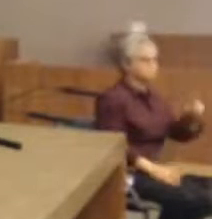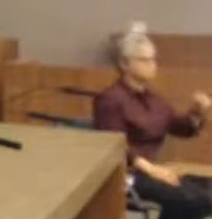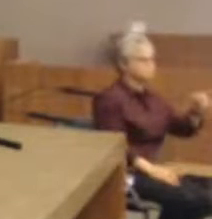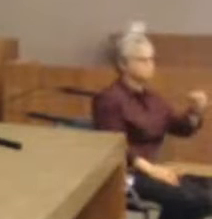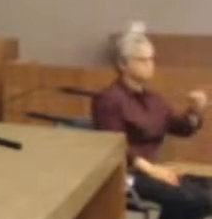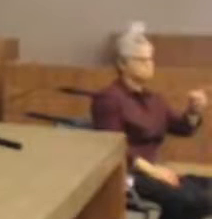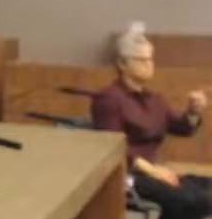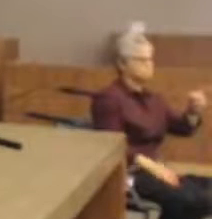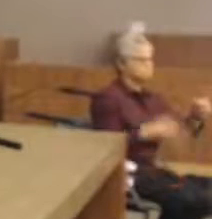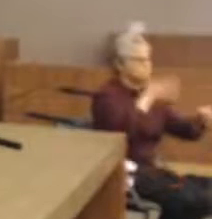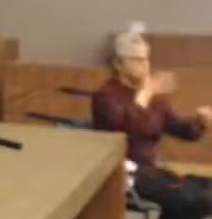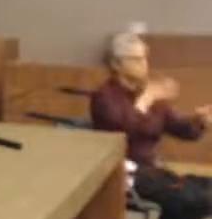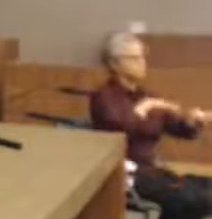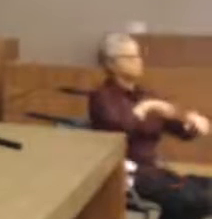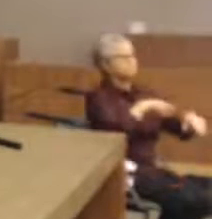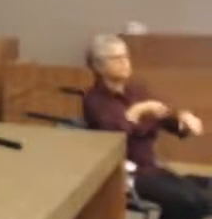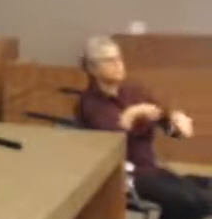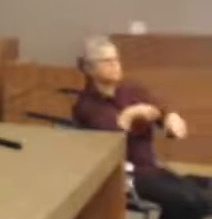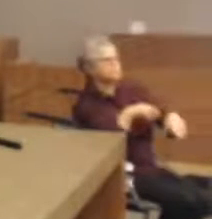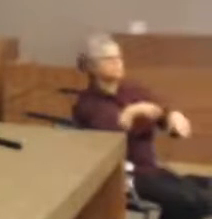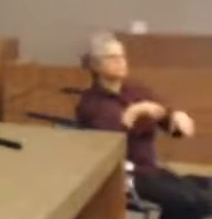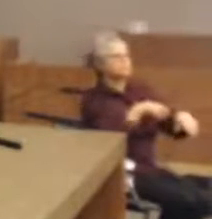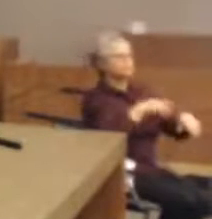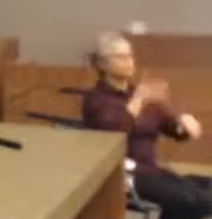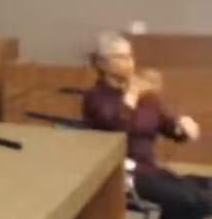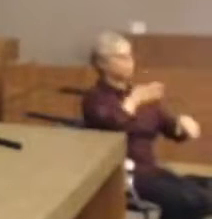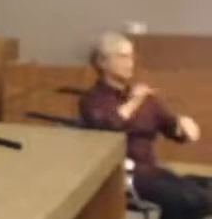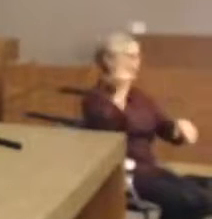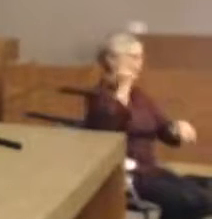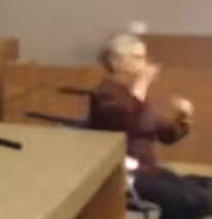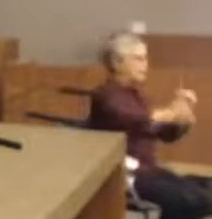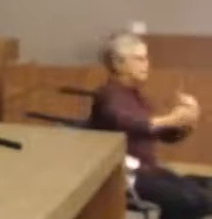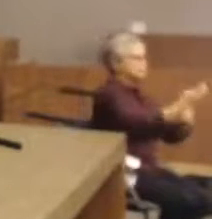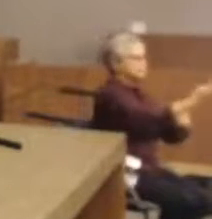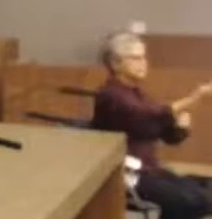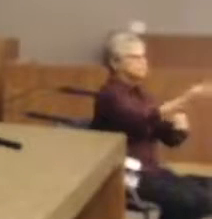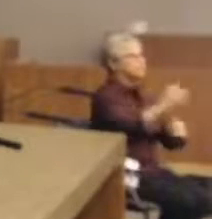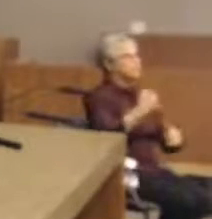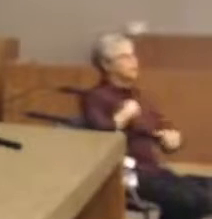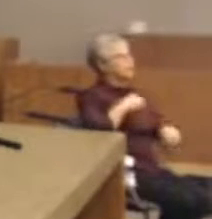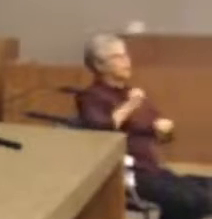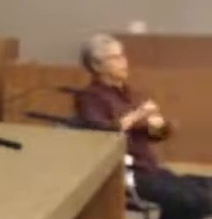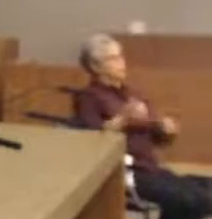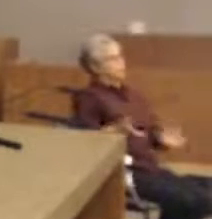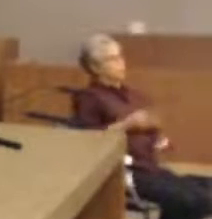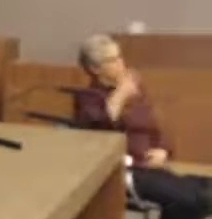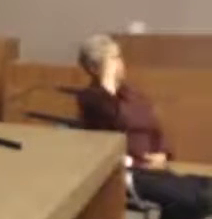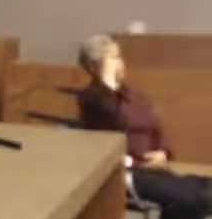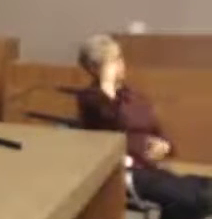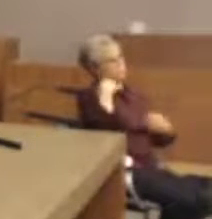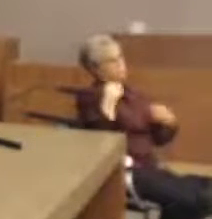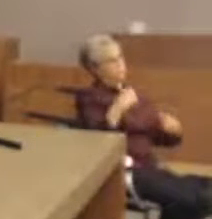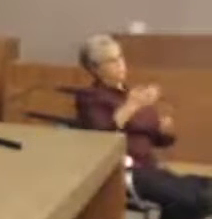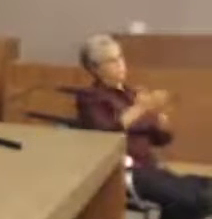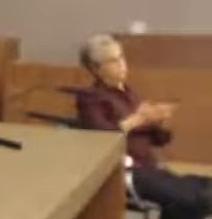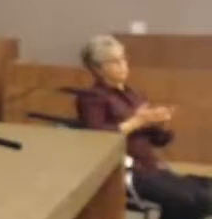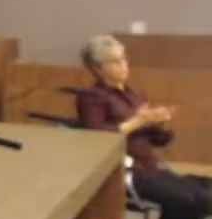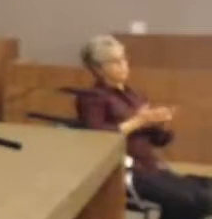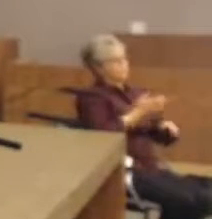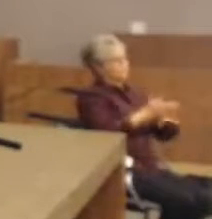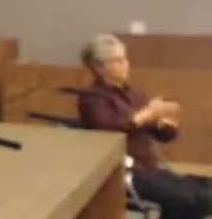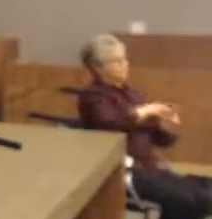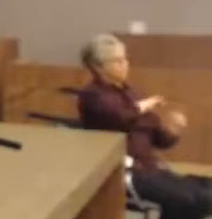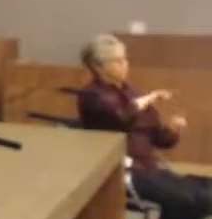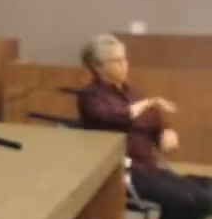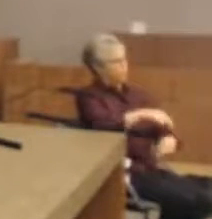Sorry, if you don't mind the mic, that way they can hear on the video. I work here in the mental health section, and we, right before we came down here, we got a